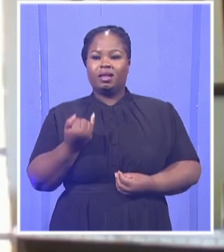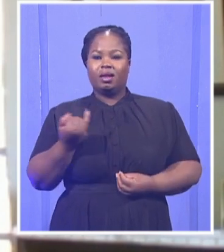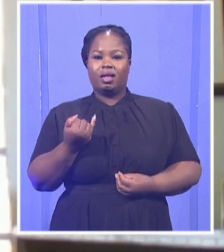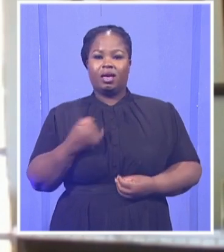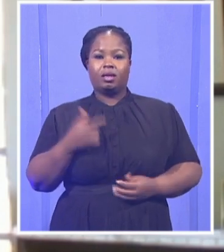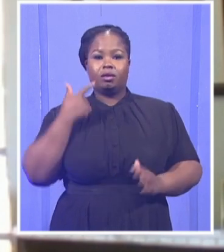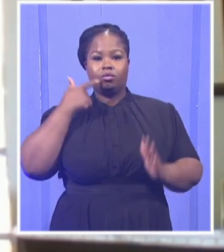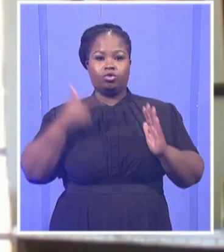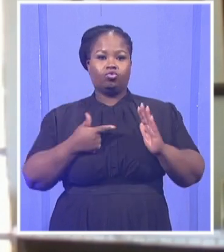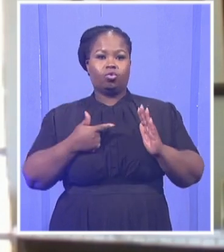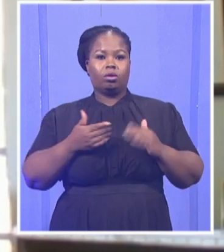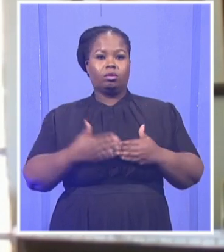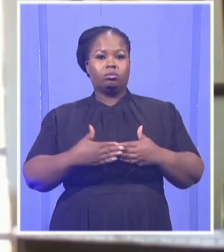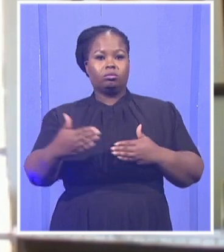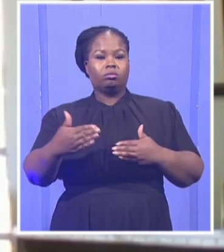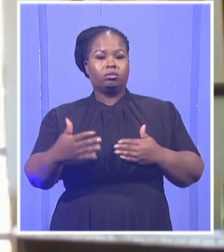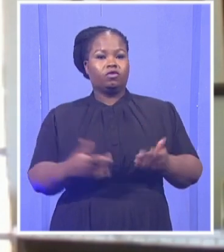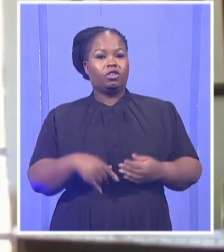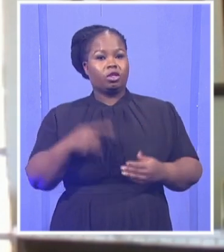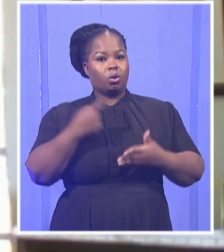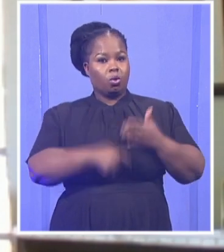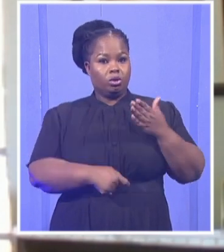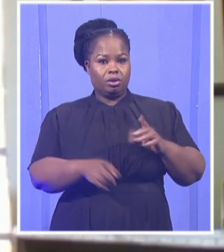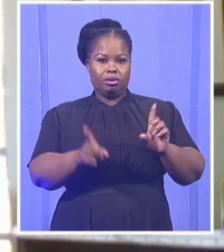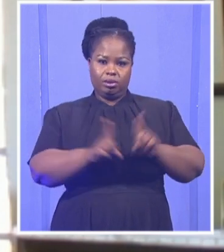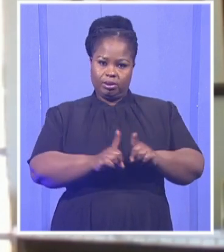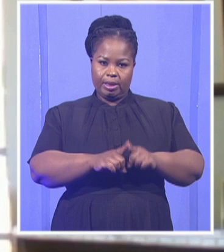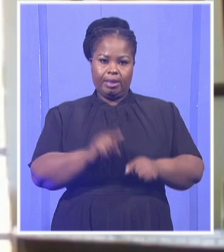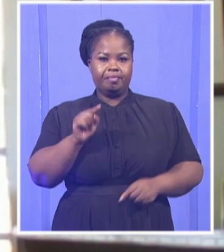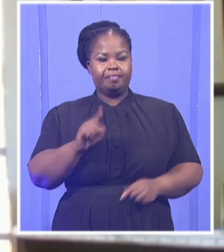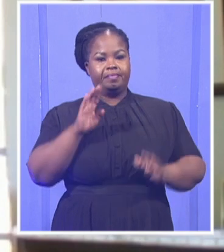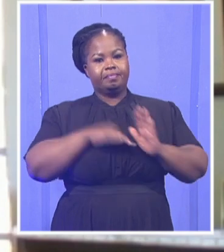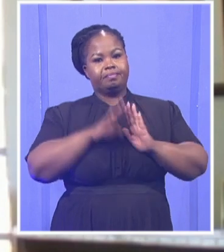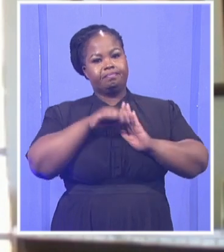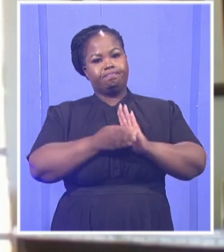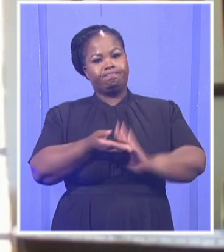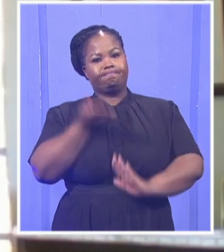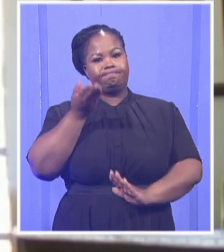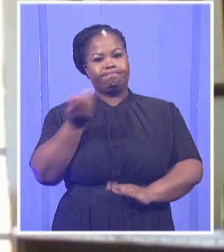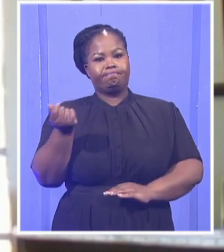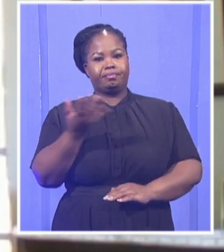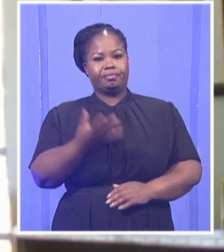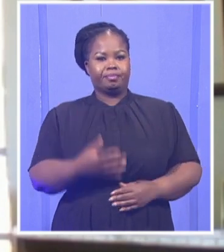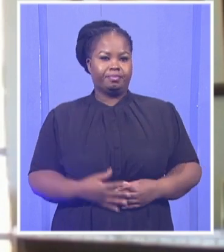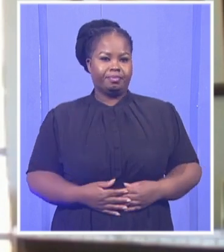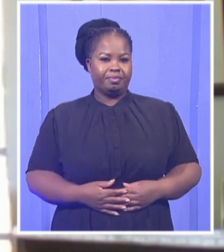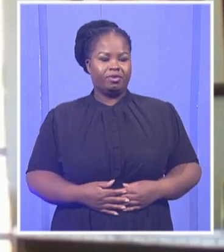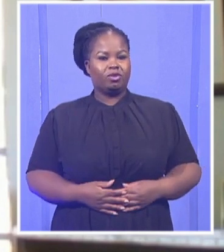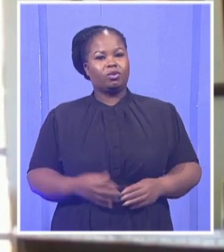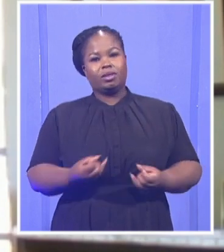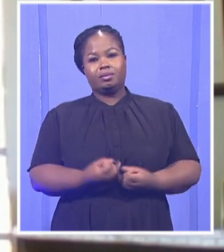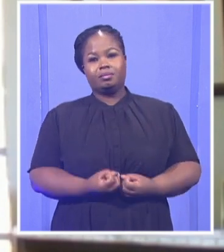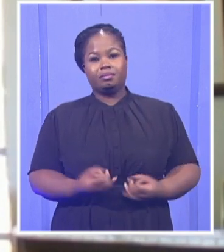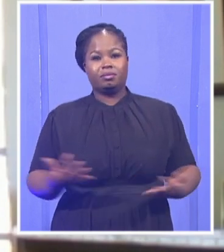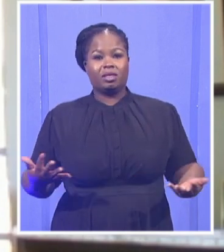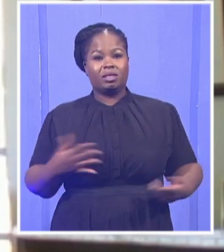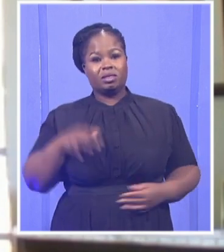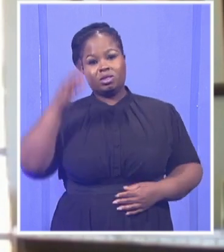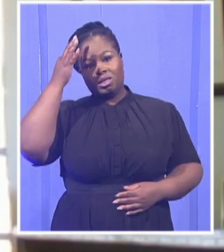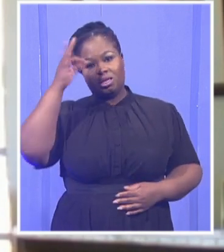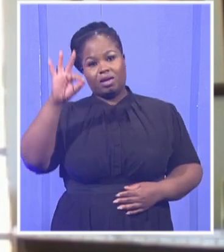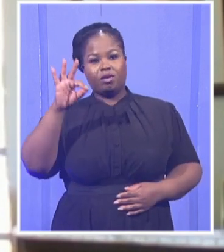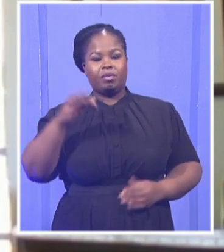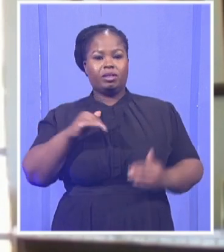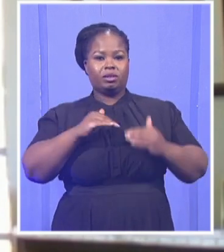fuel pipeline costs, those are also rising much more than inflation. There are many of these